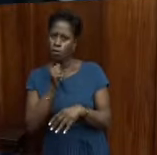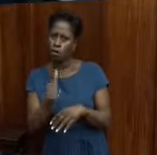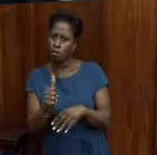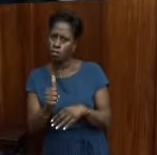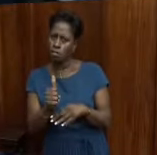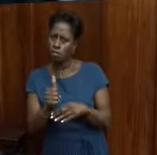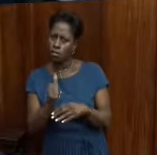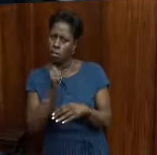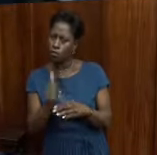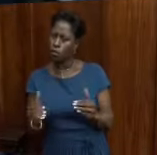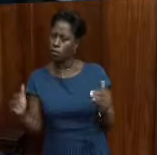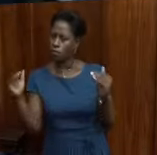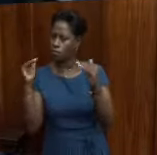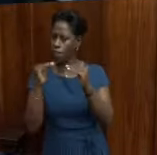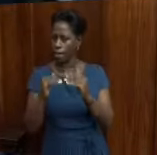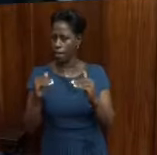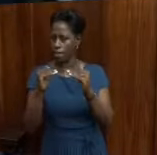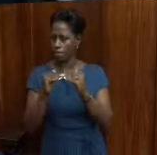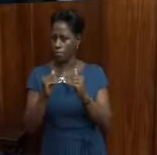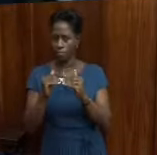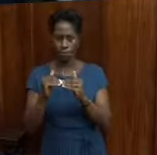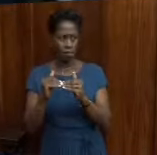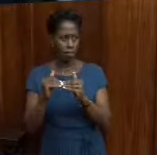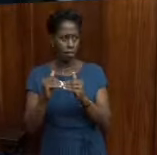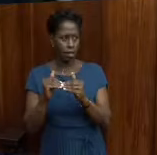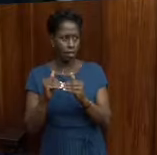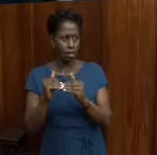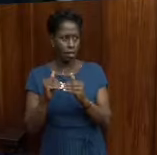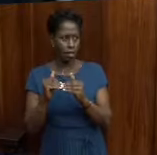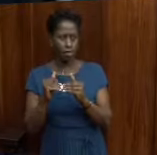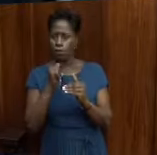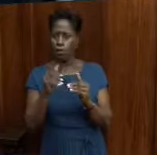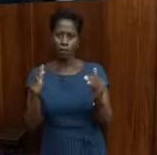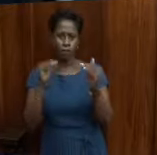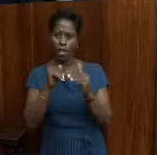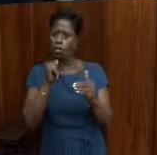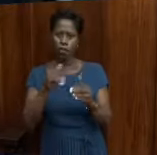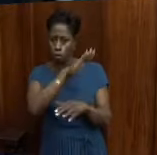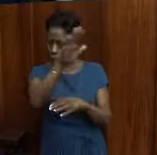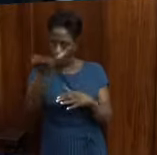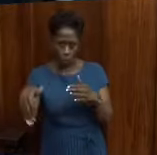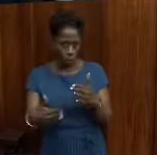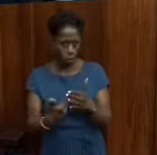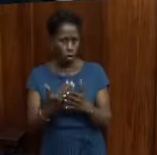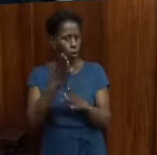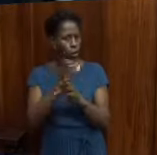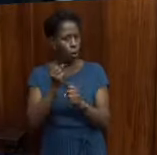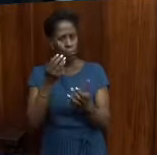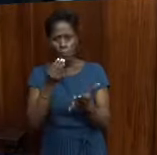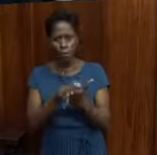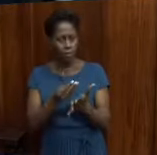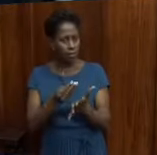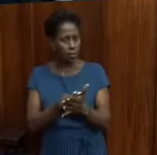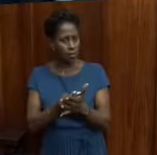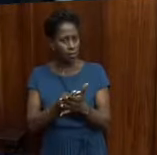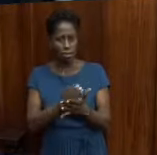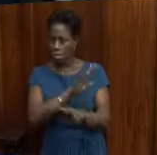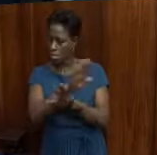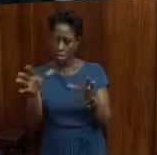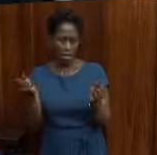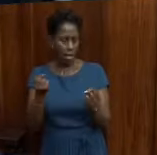opposition parliamentarians. None of the parliamentarians in the opposition at this time received